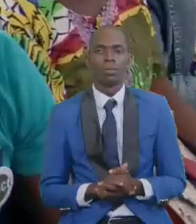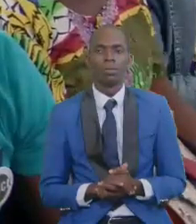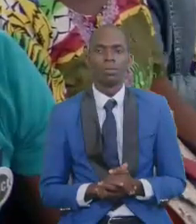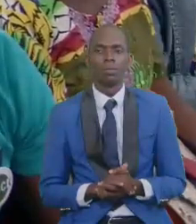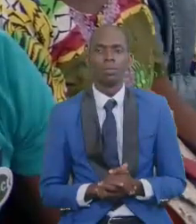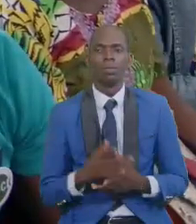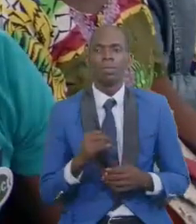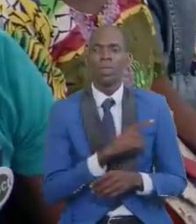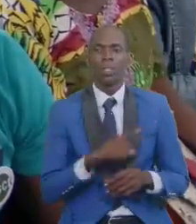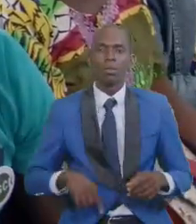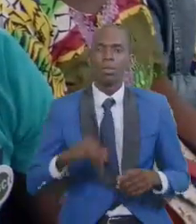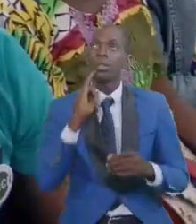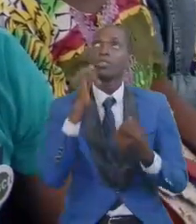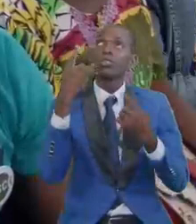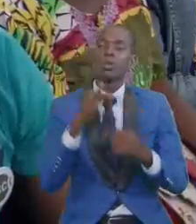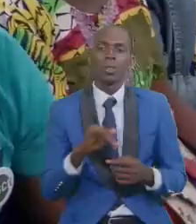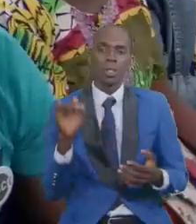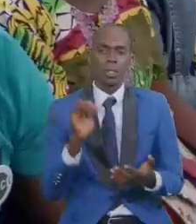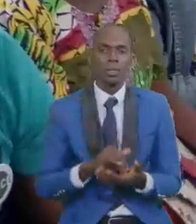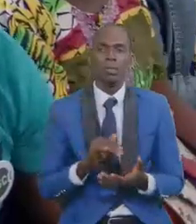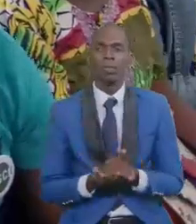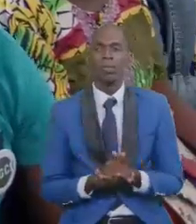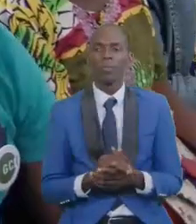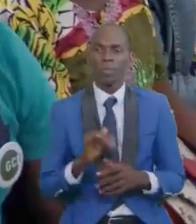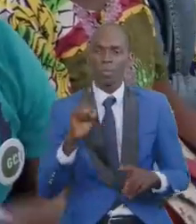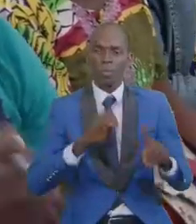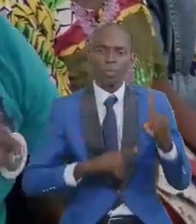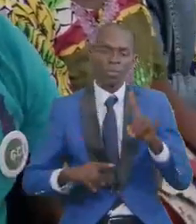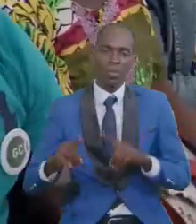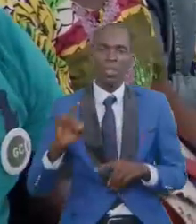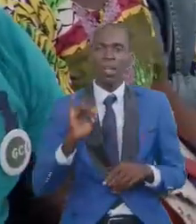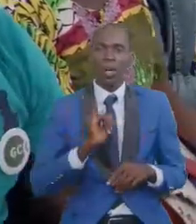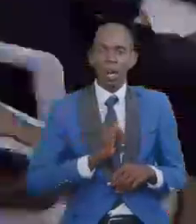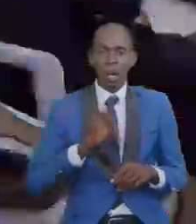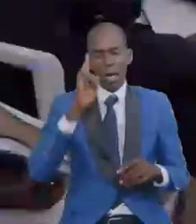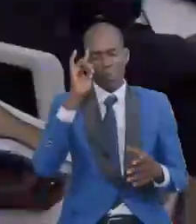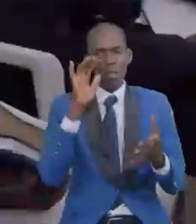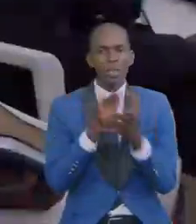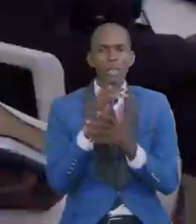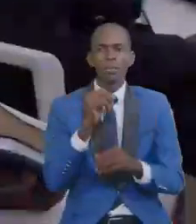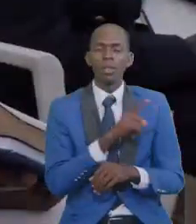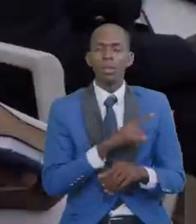The Lord is coming again. I believe the Lord is coming again.